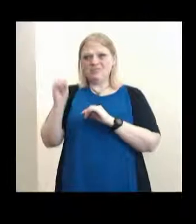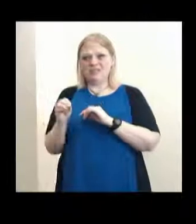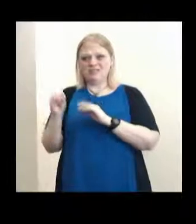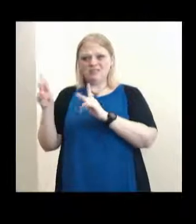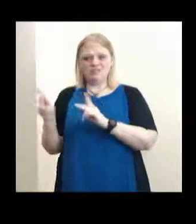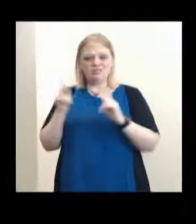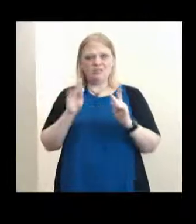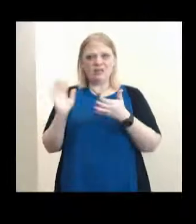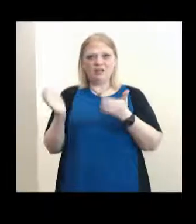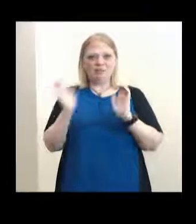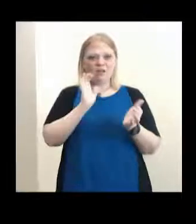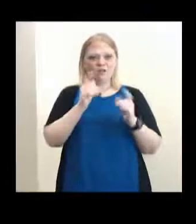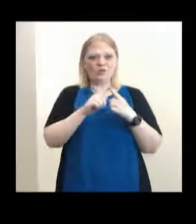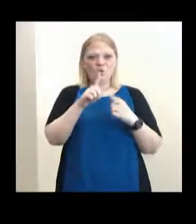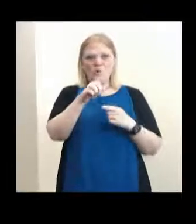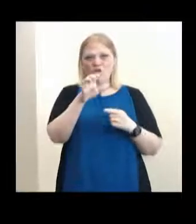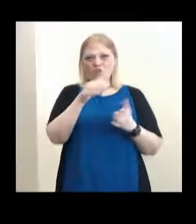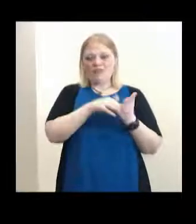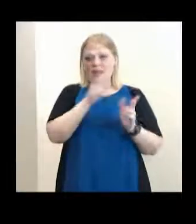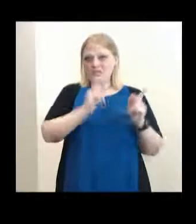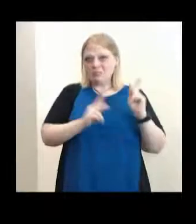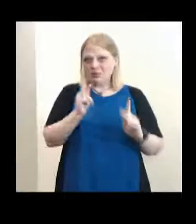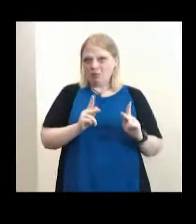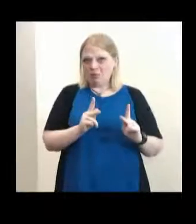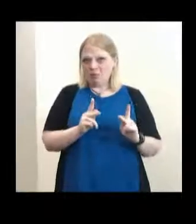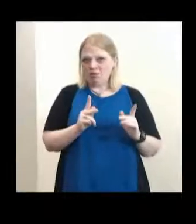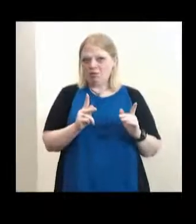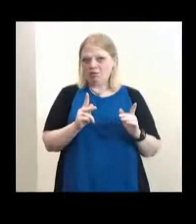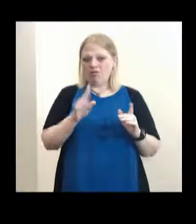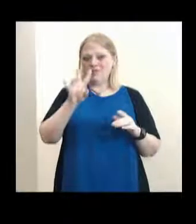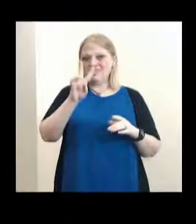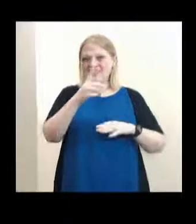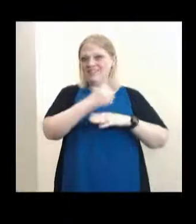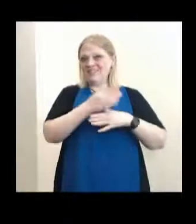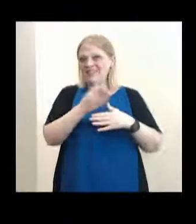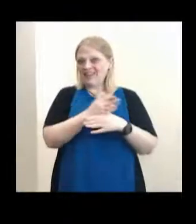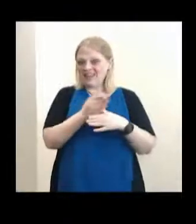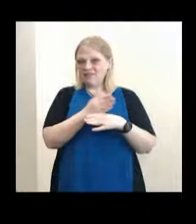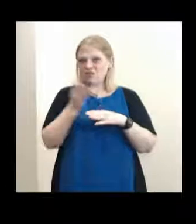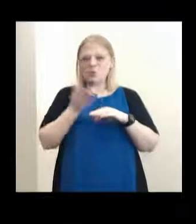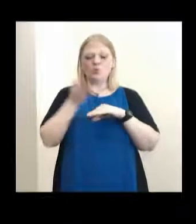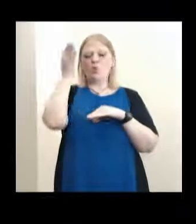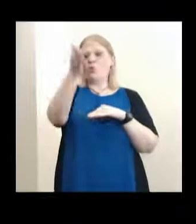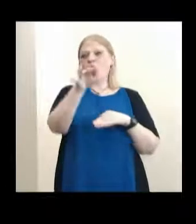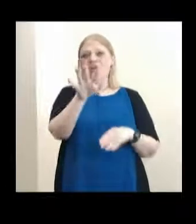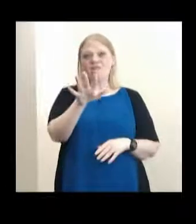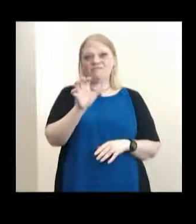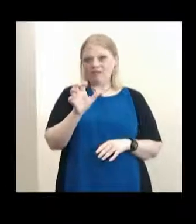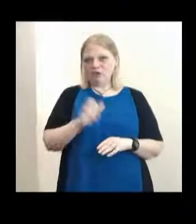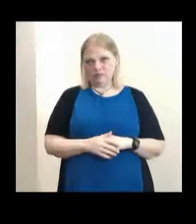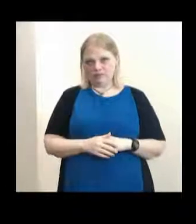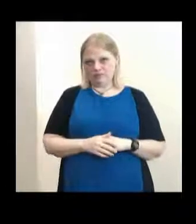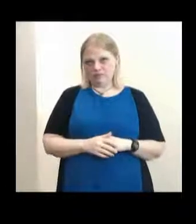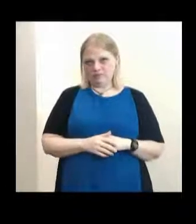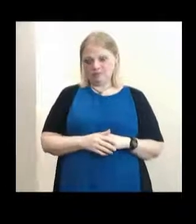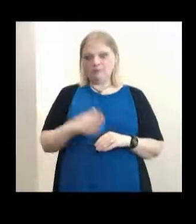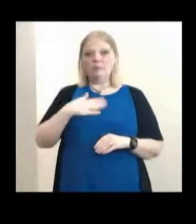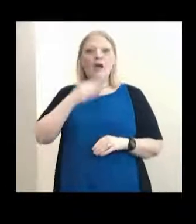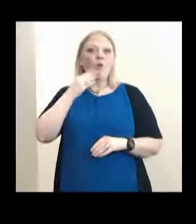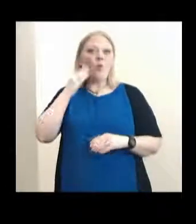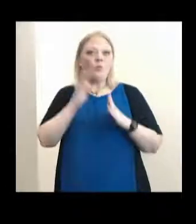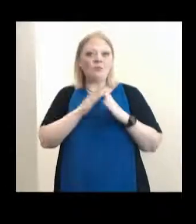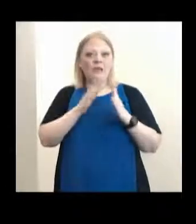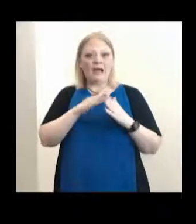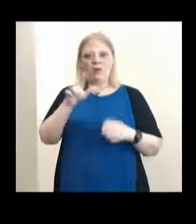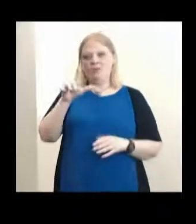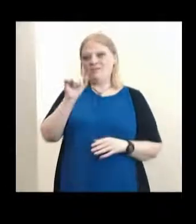per 100,000 people on a 7-day average, it's over 500. My hometown of